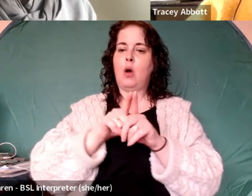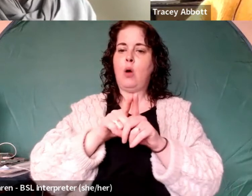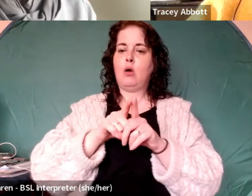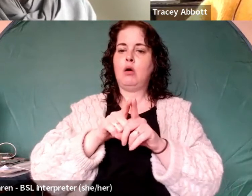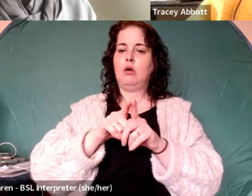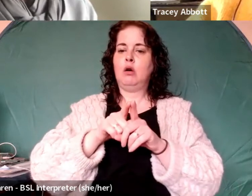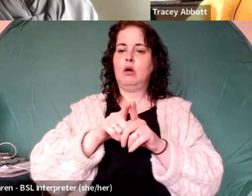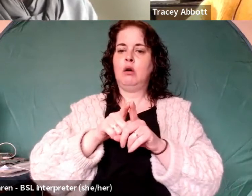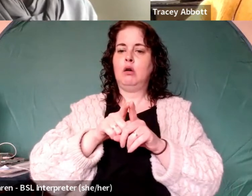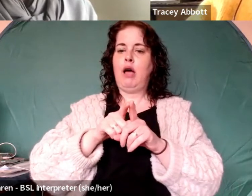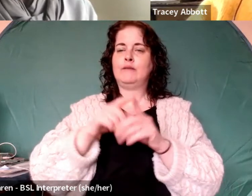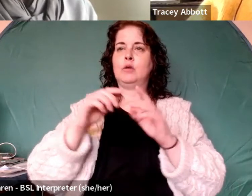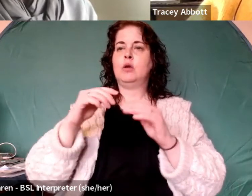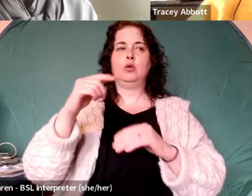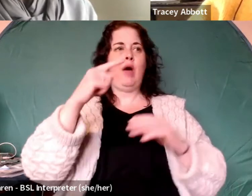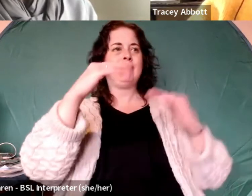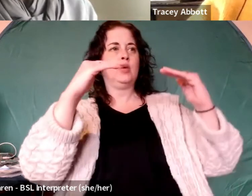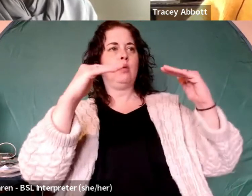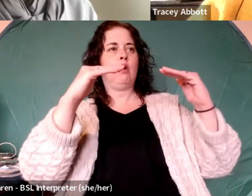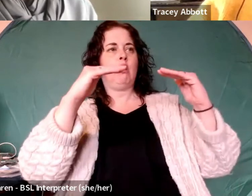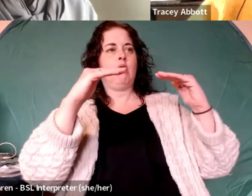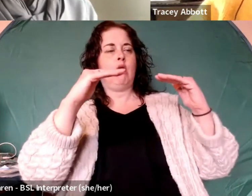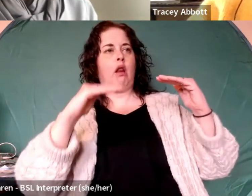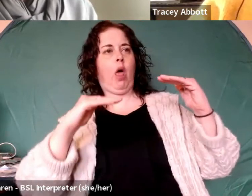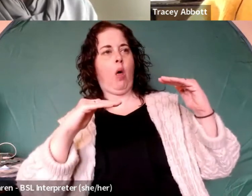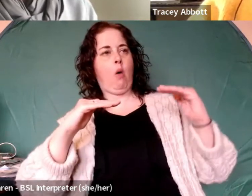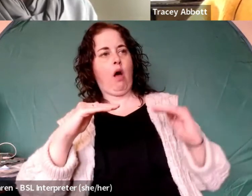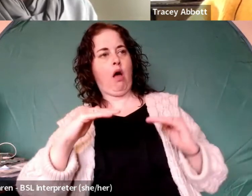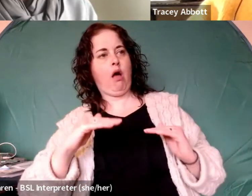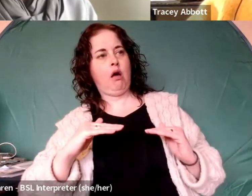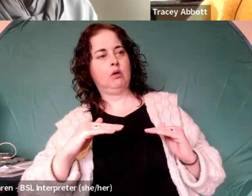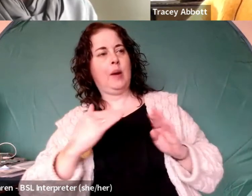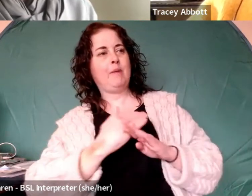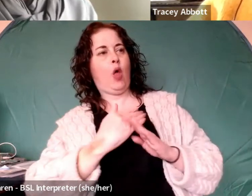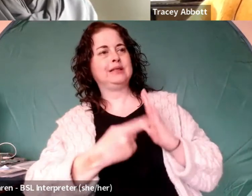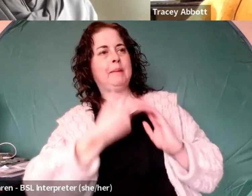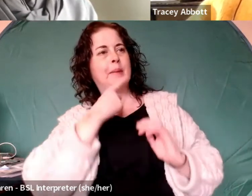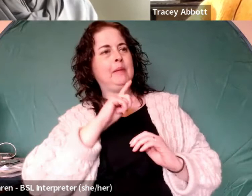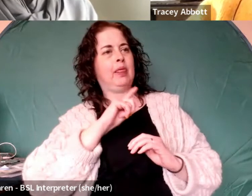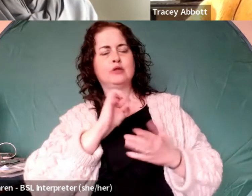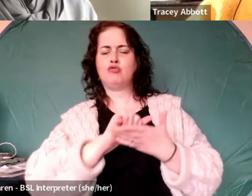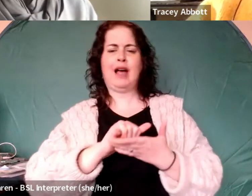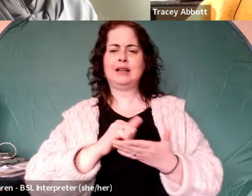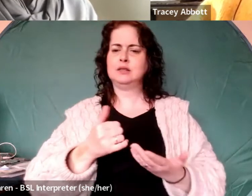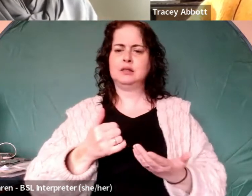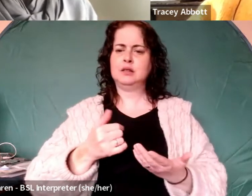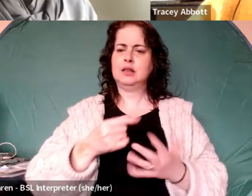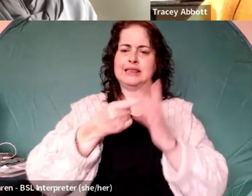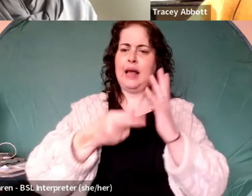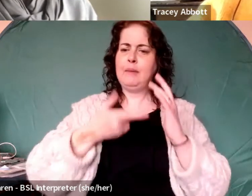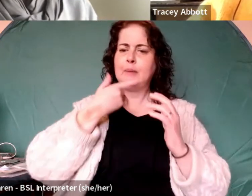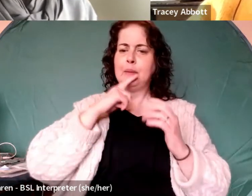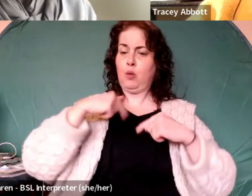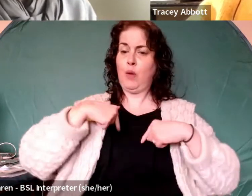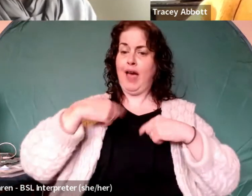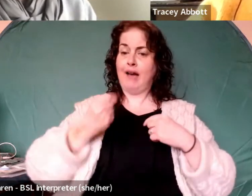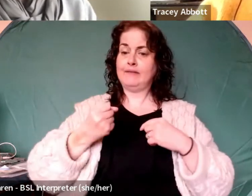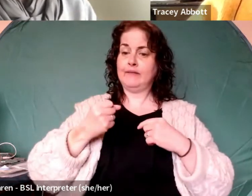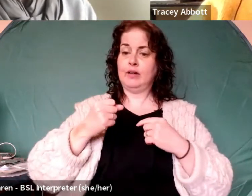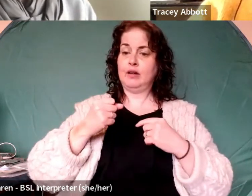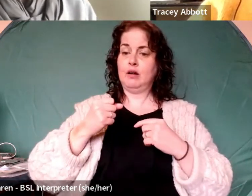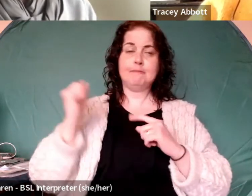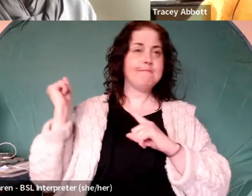you've got to lower your standards in order to employ disabled people, because the disabled candidates we have are